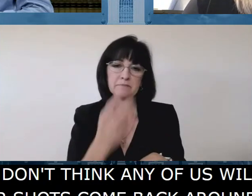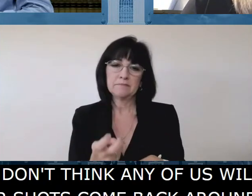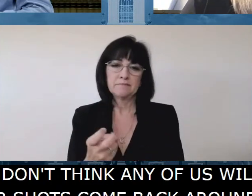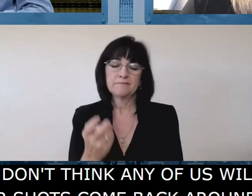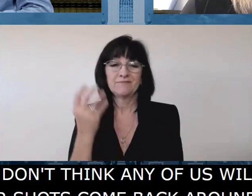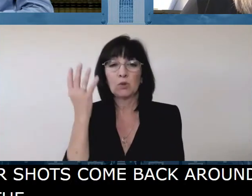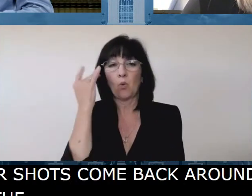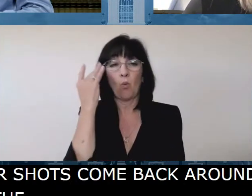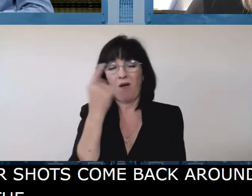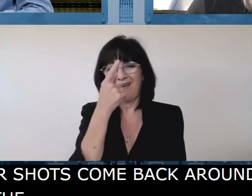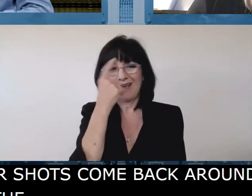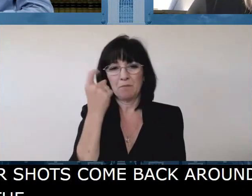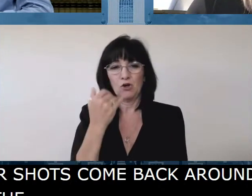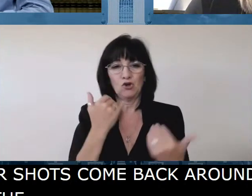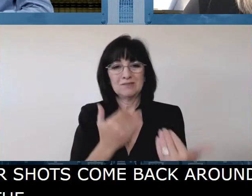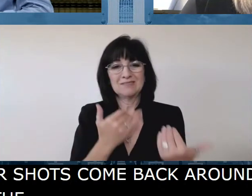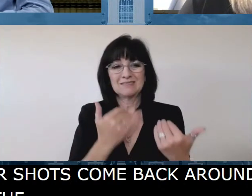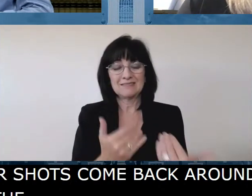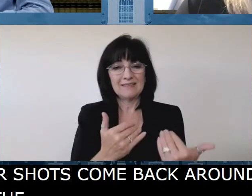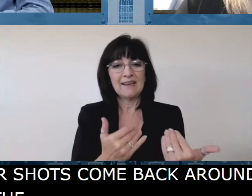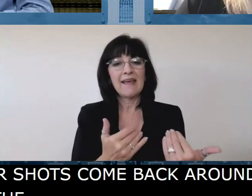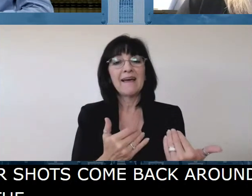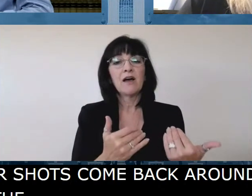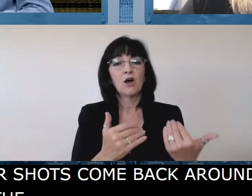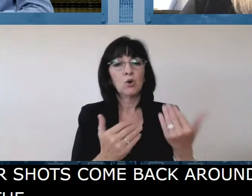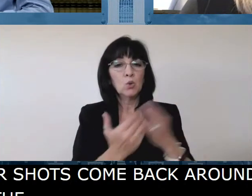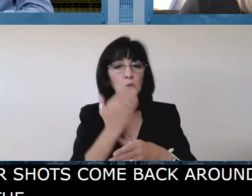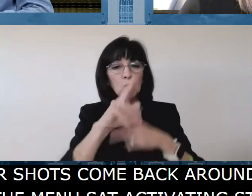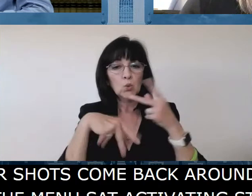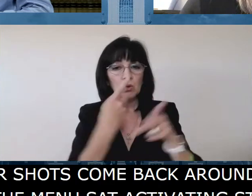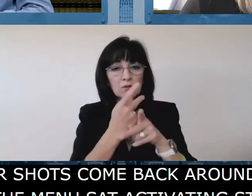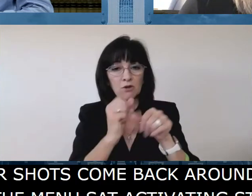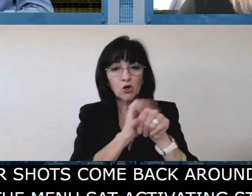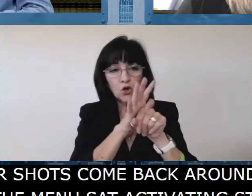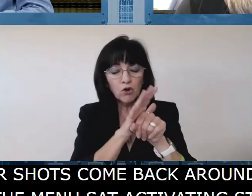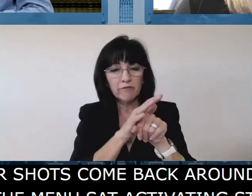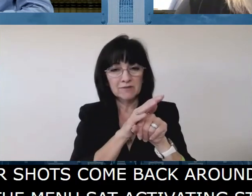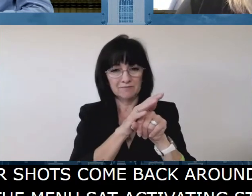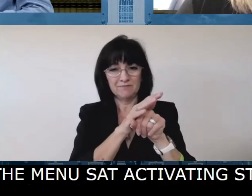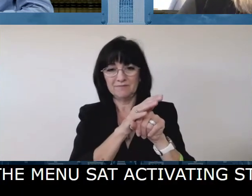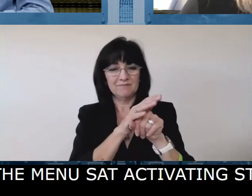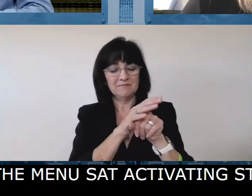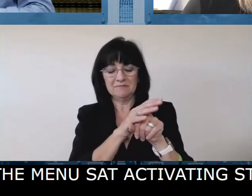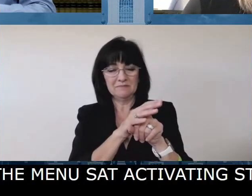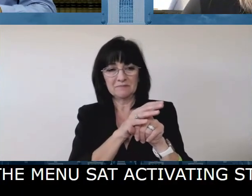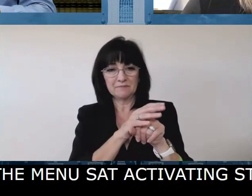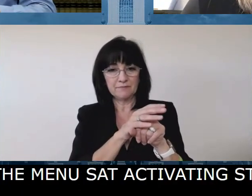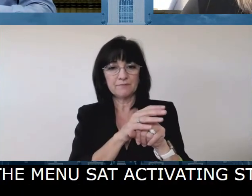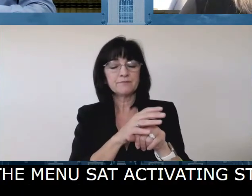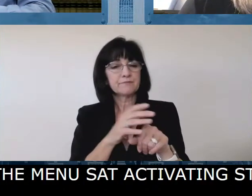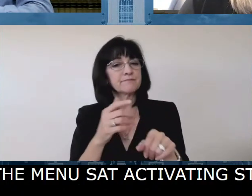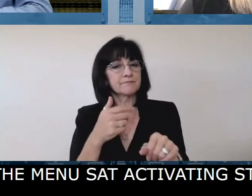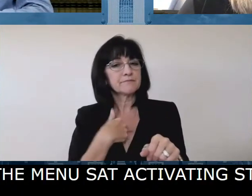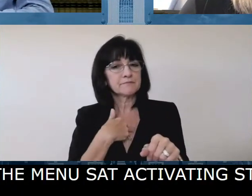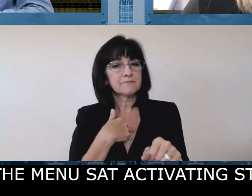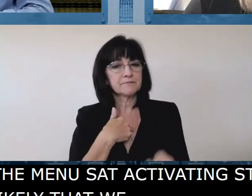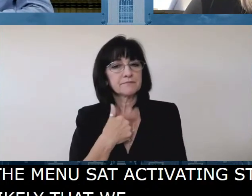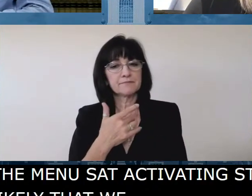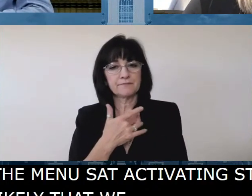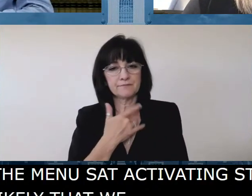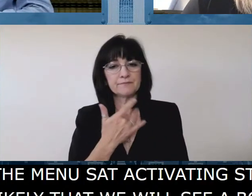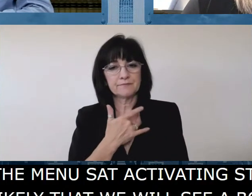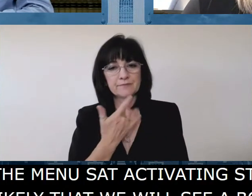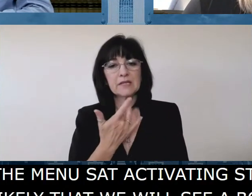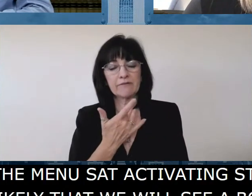mutating strains in the community. It is likely that we will see a booster in the not